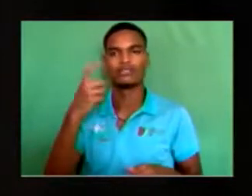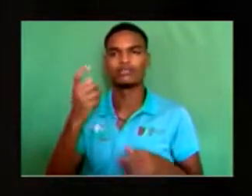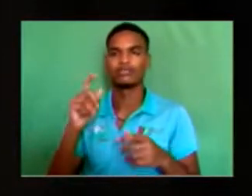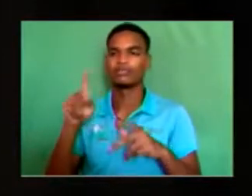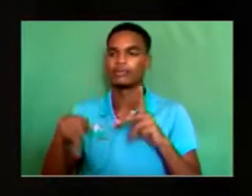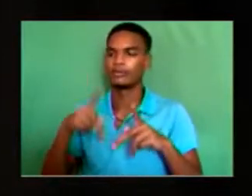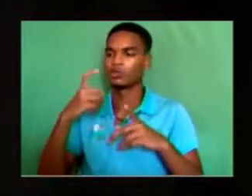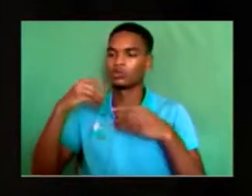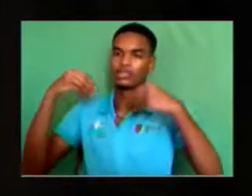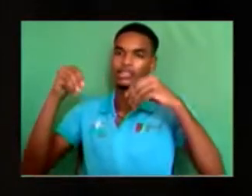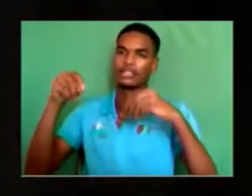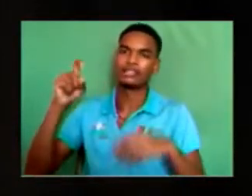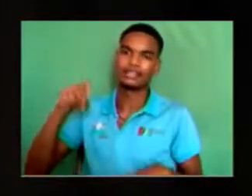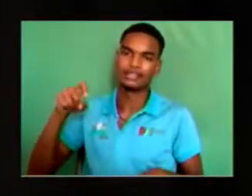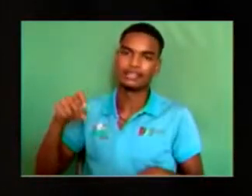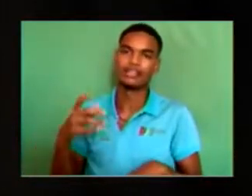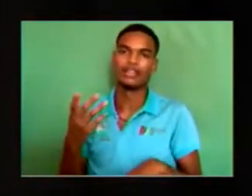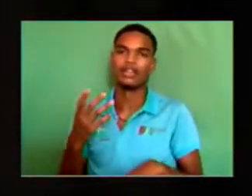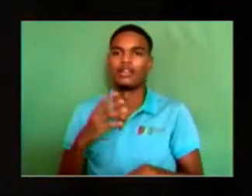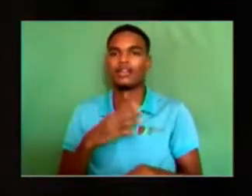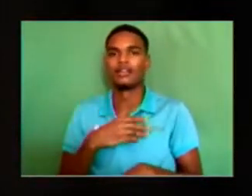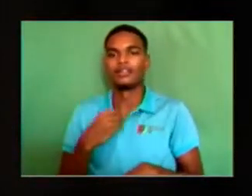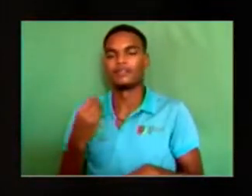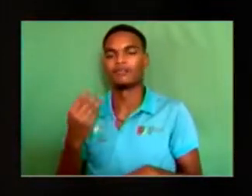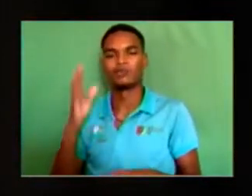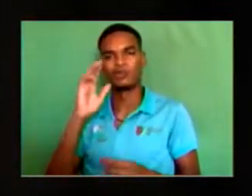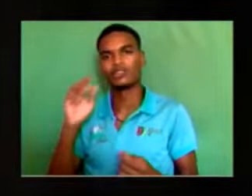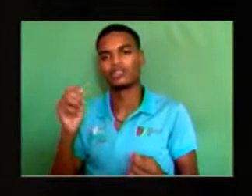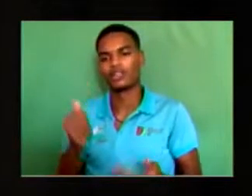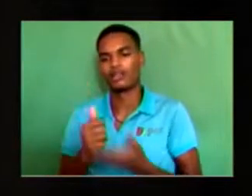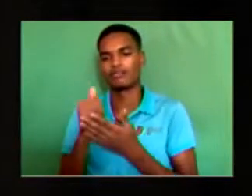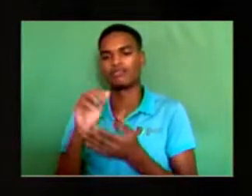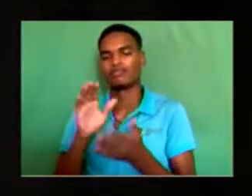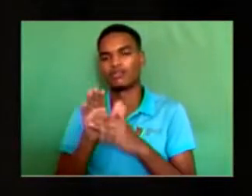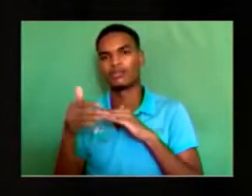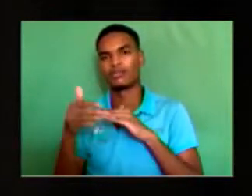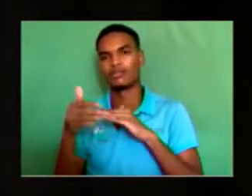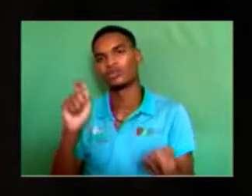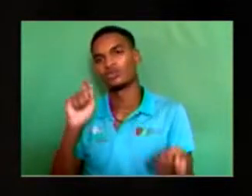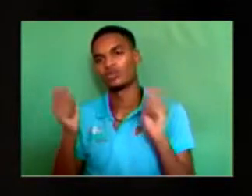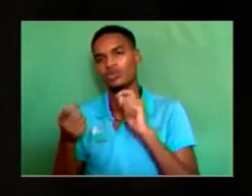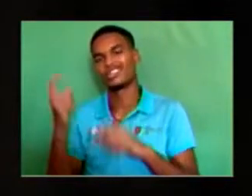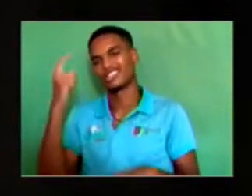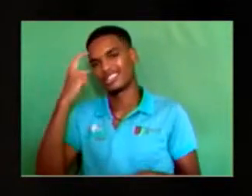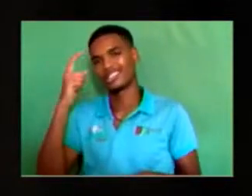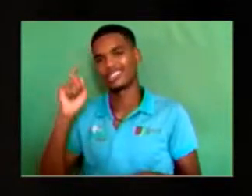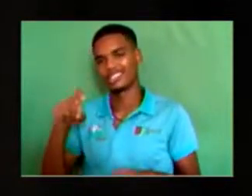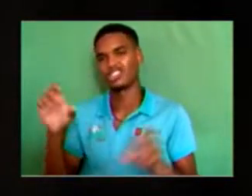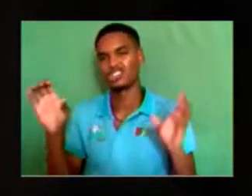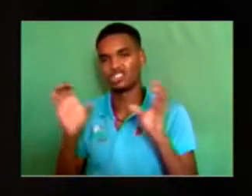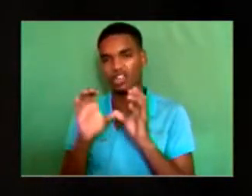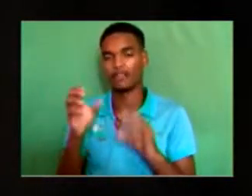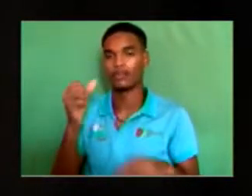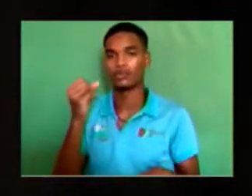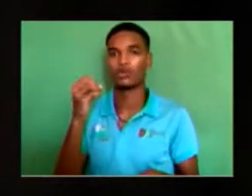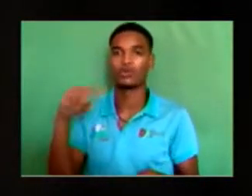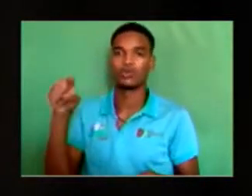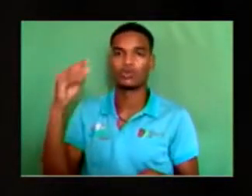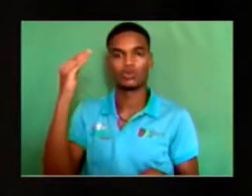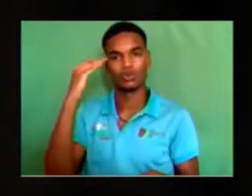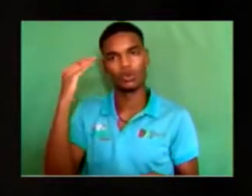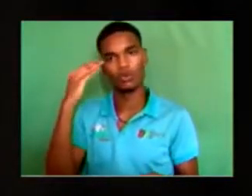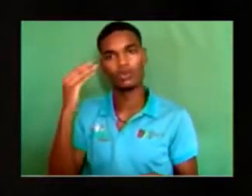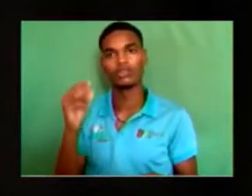Jamaica's digital switchover? No. We think it should be certified so that you know that it supports the main features of ATSC